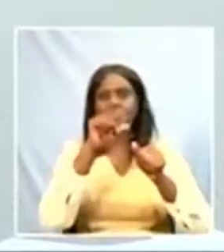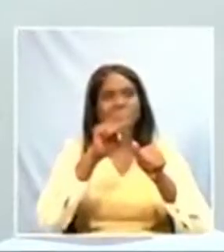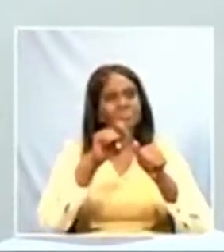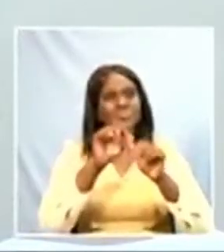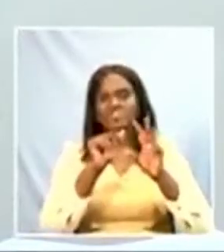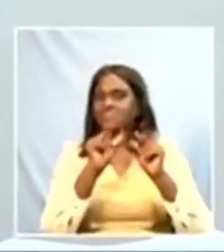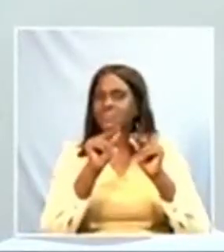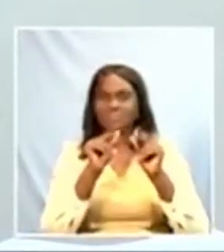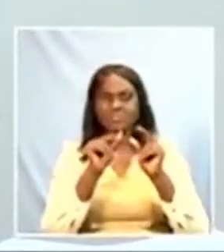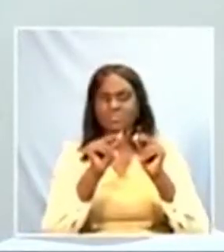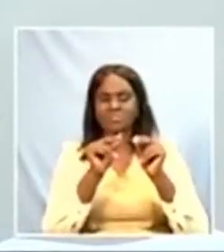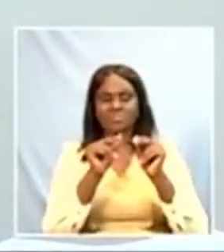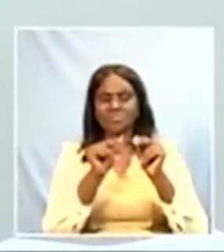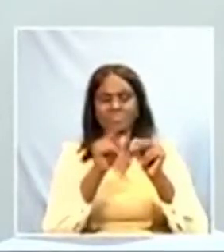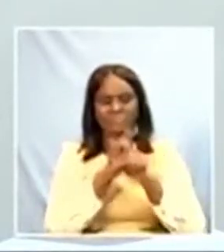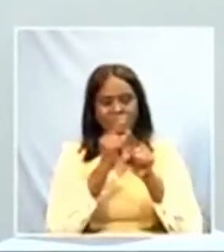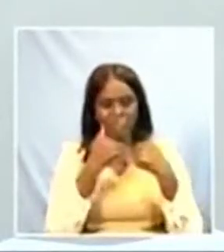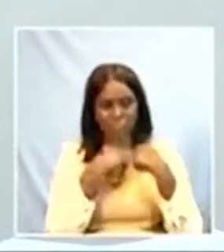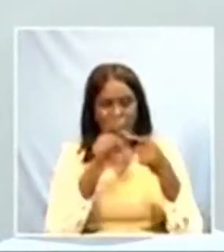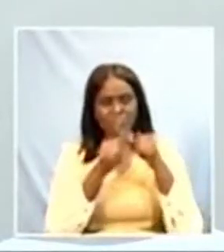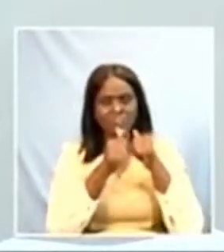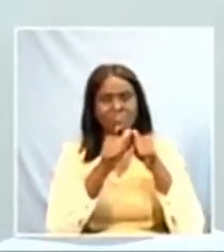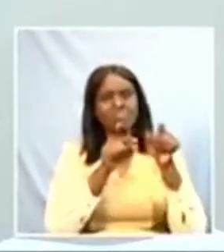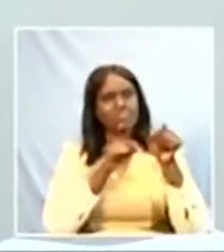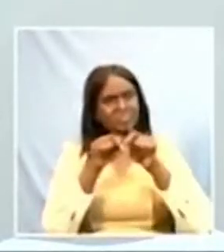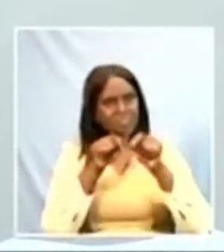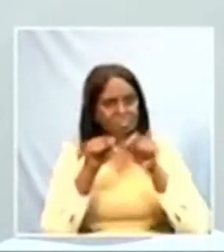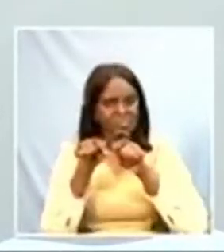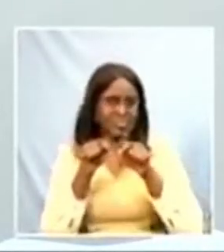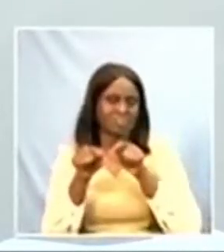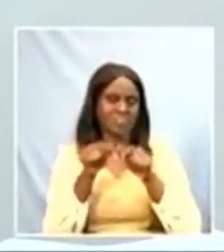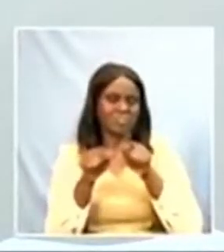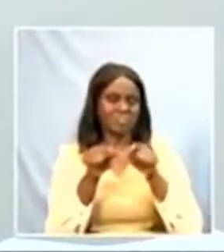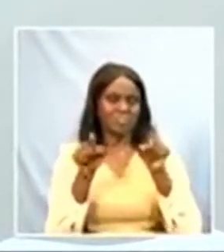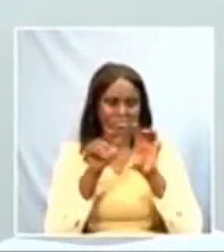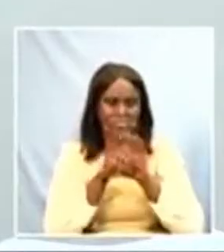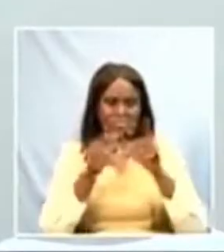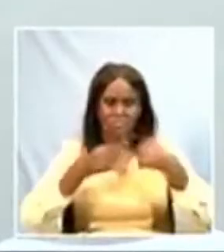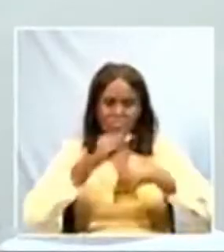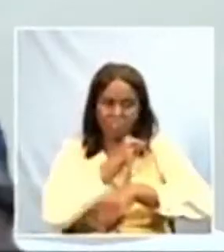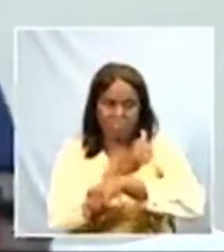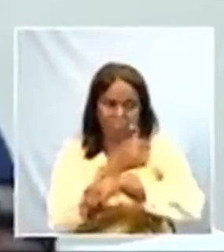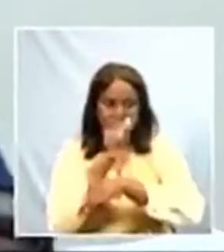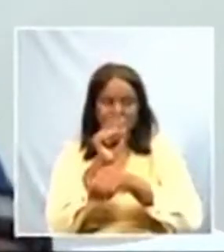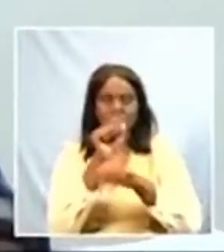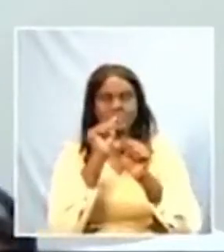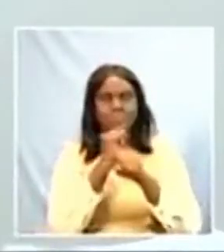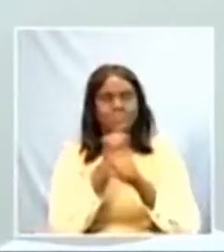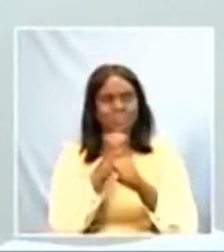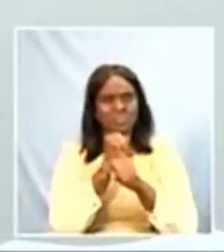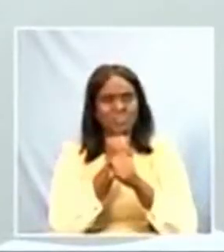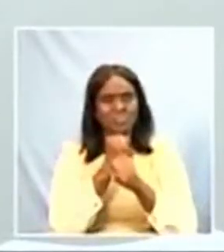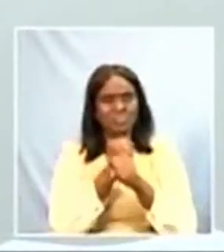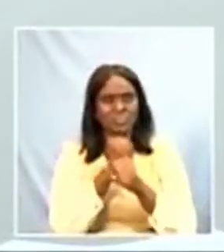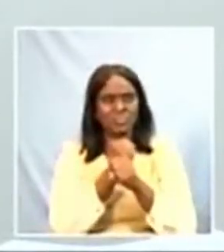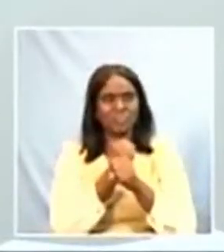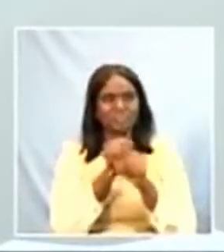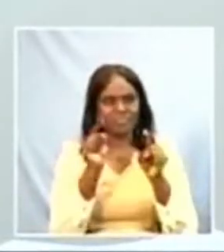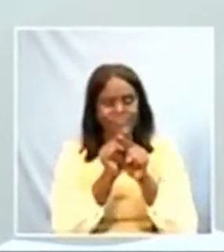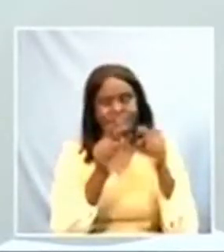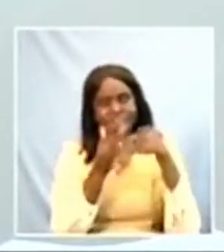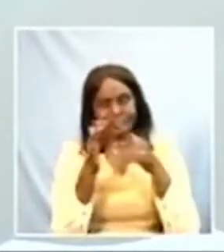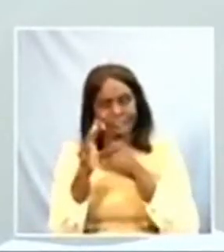need you just have to follow the regulation. And in the local authorities, you can go against